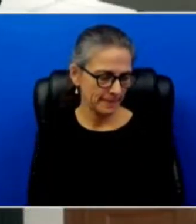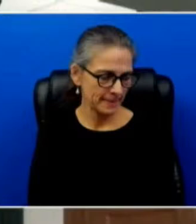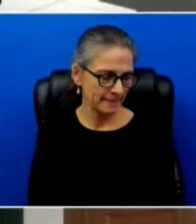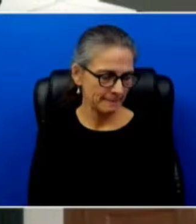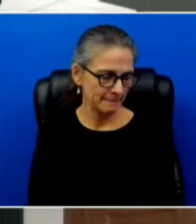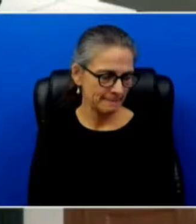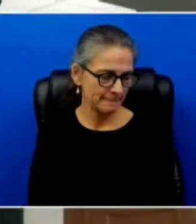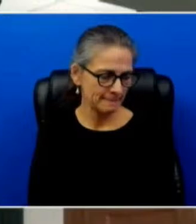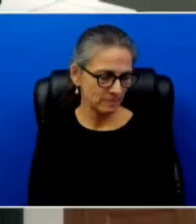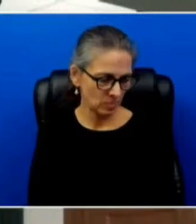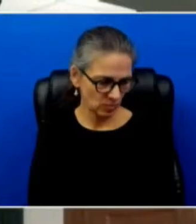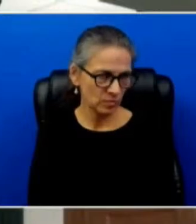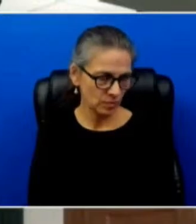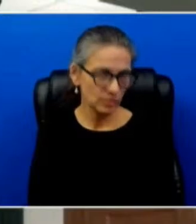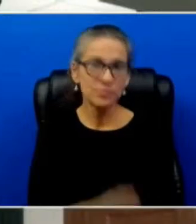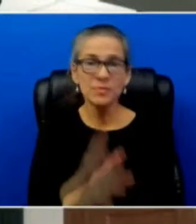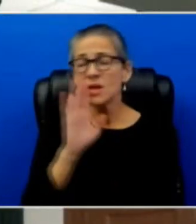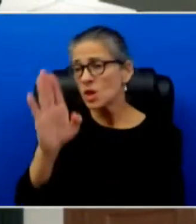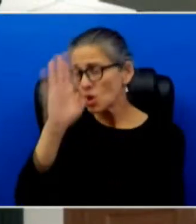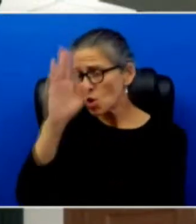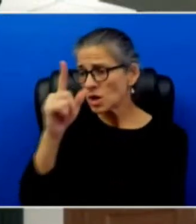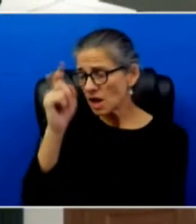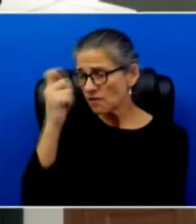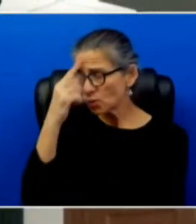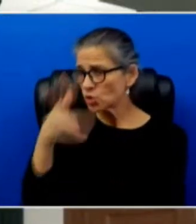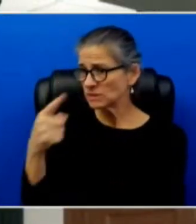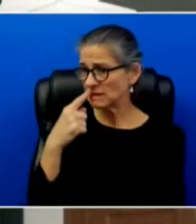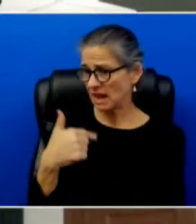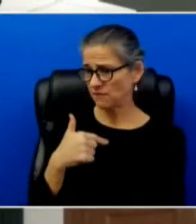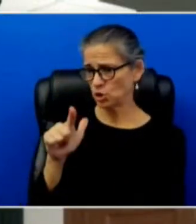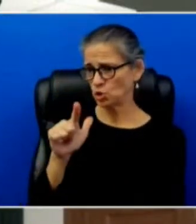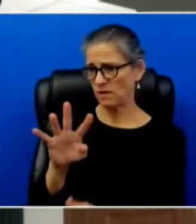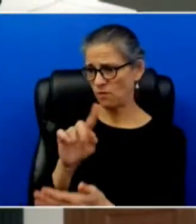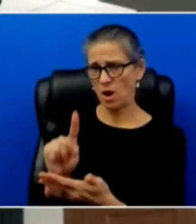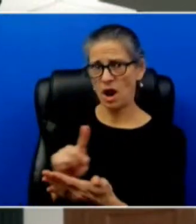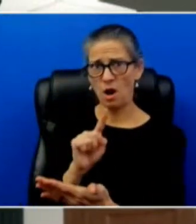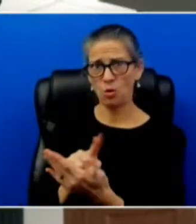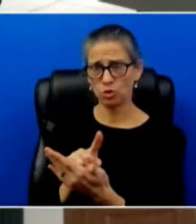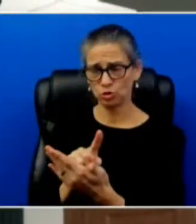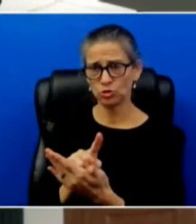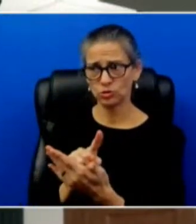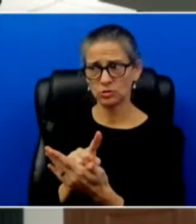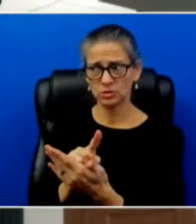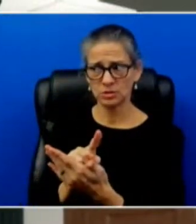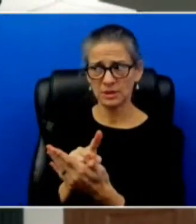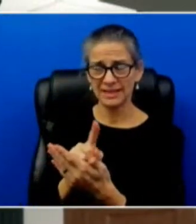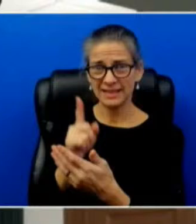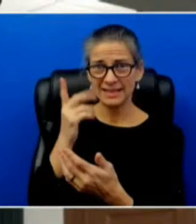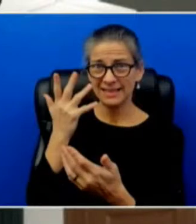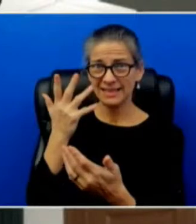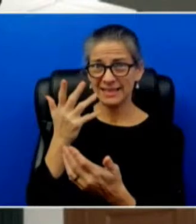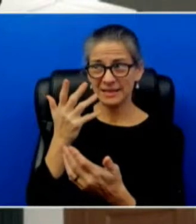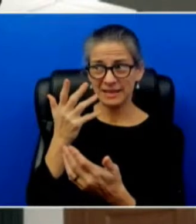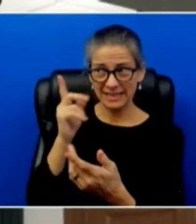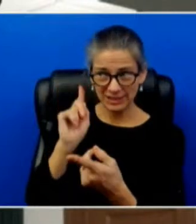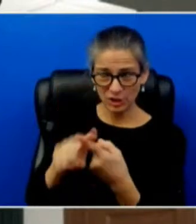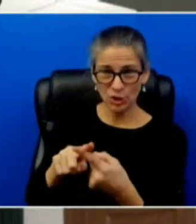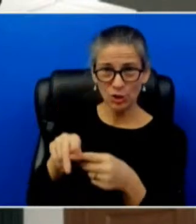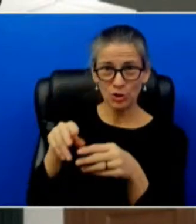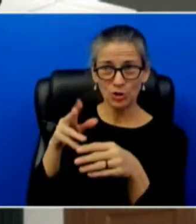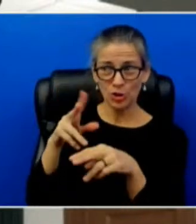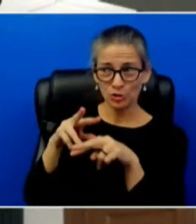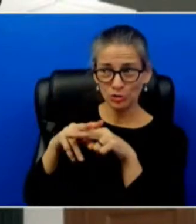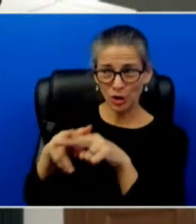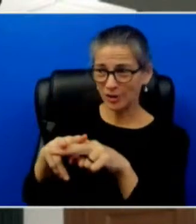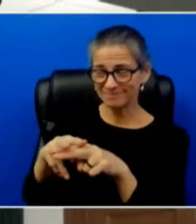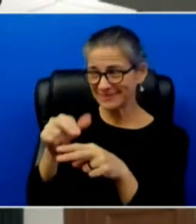Hi, Governor. I have 2. You said we have about 24 hours before the salt is no longer effective, meaning that the roads have to be cleared